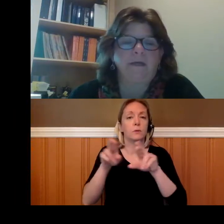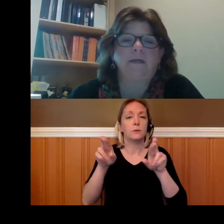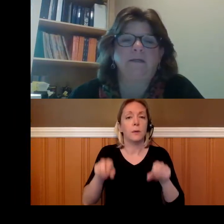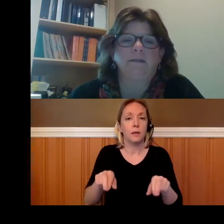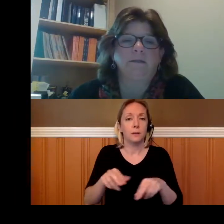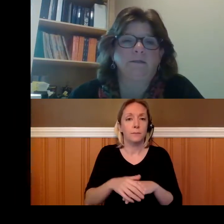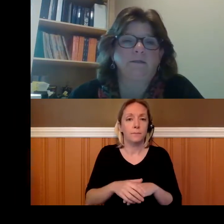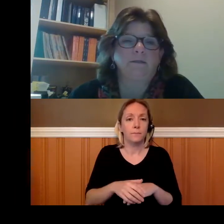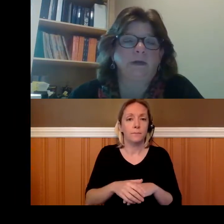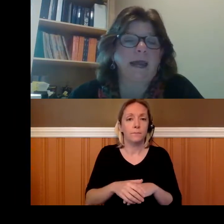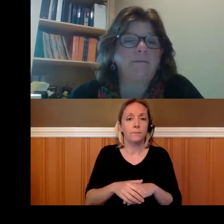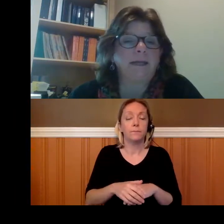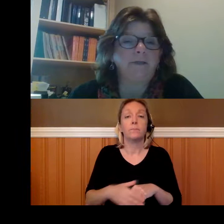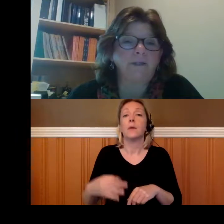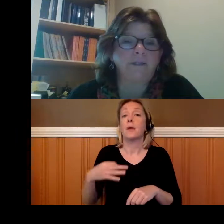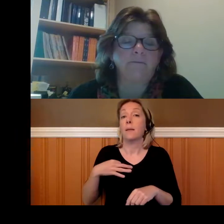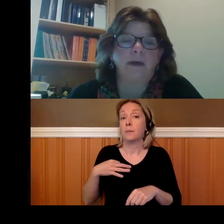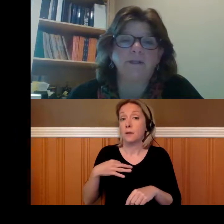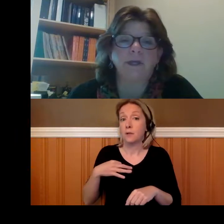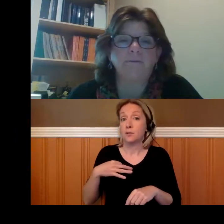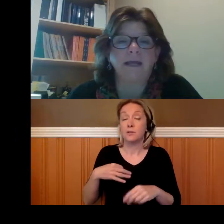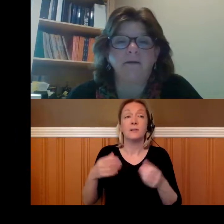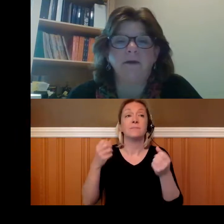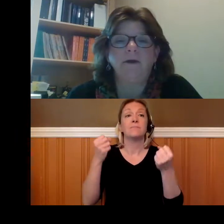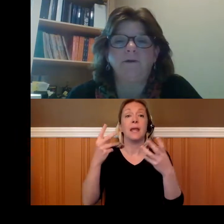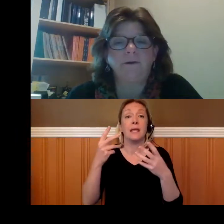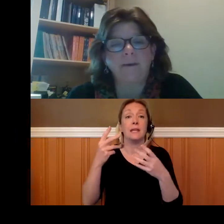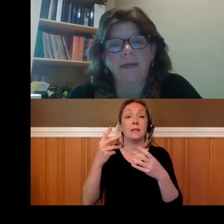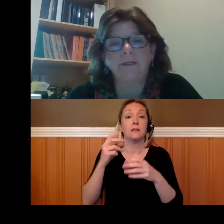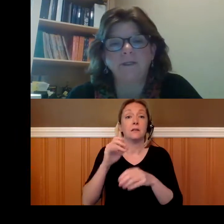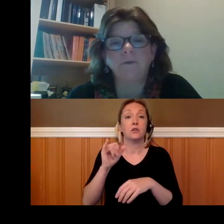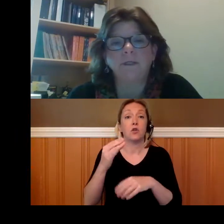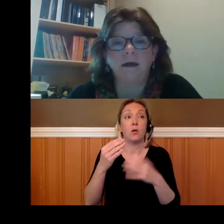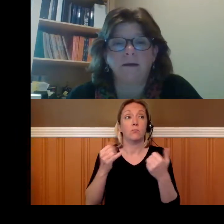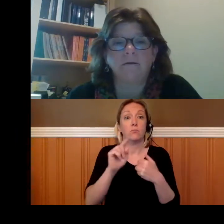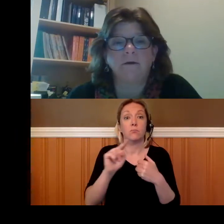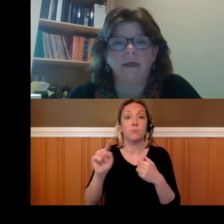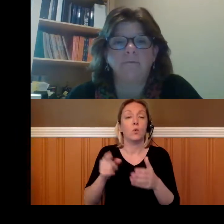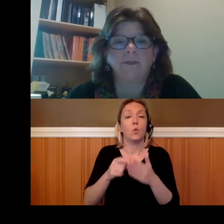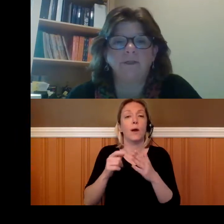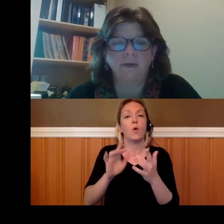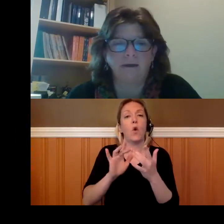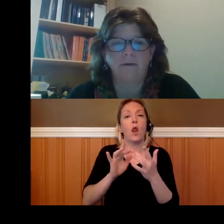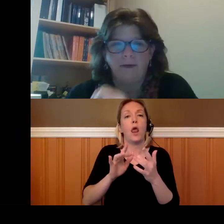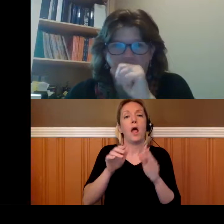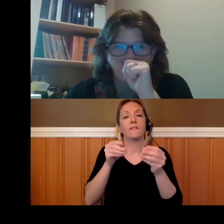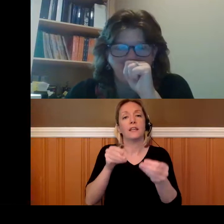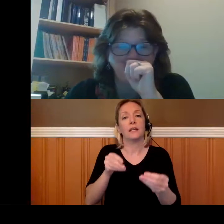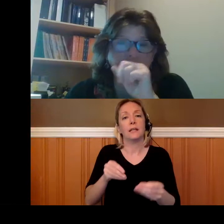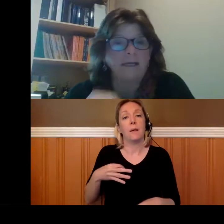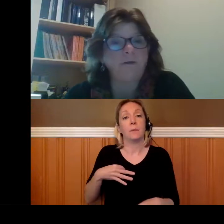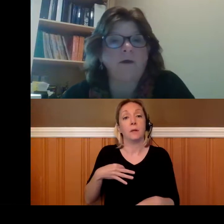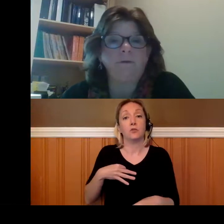Look at applications. Many jobs now, you fill applications online. Are they able to do that? Can you help them do